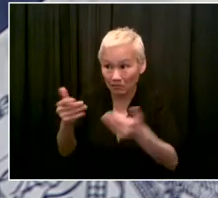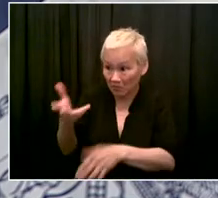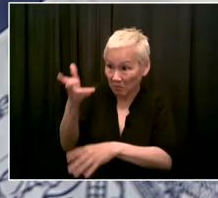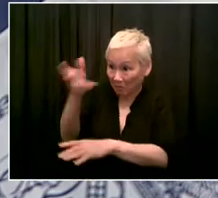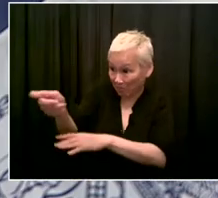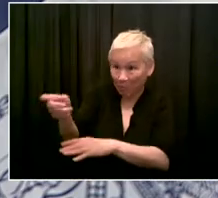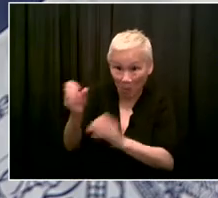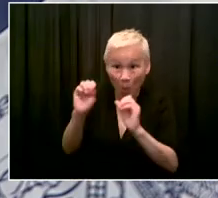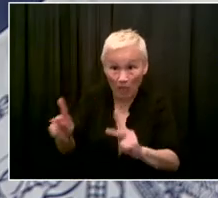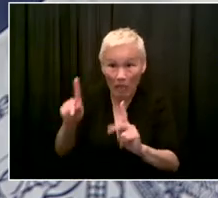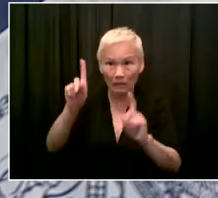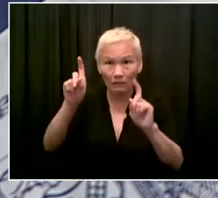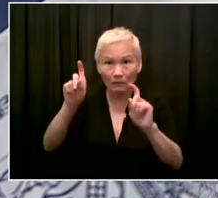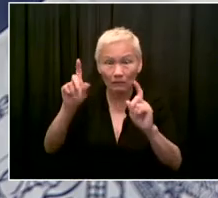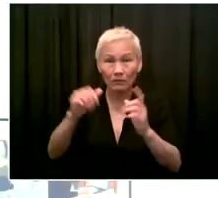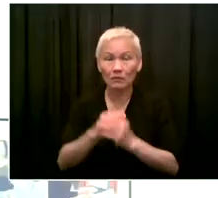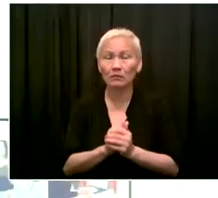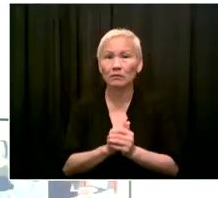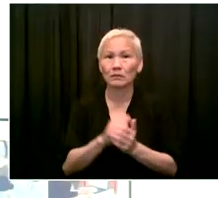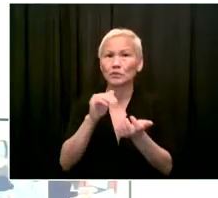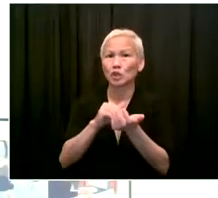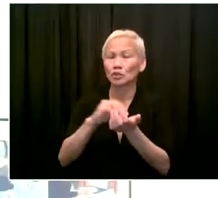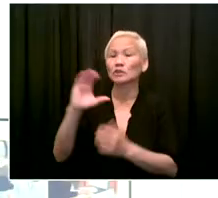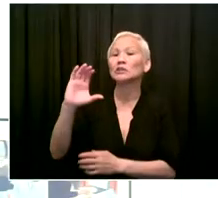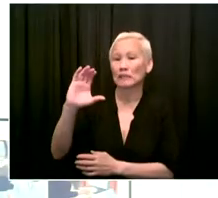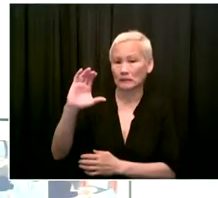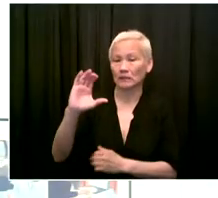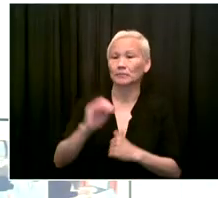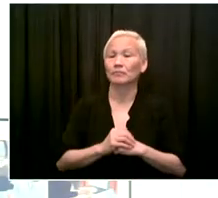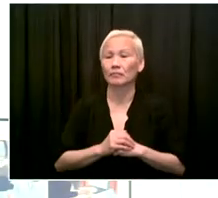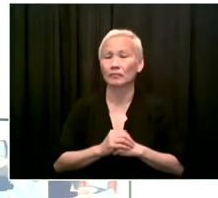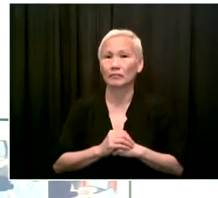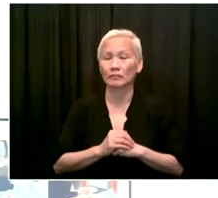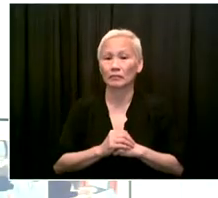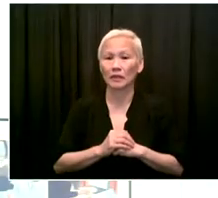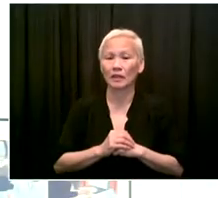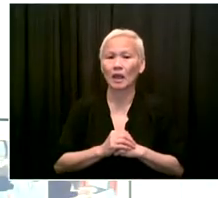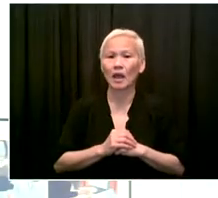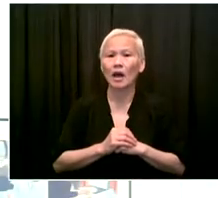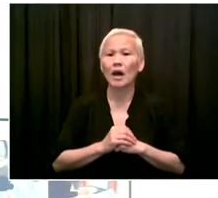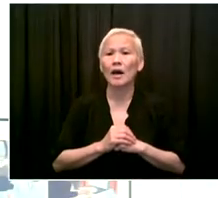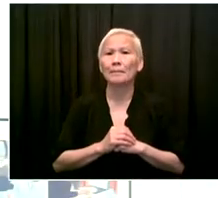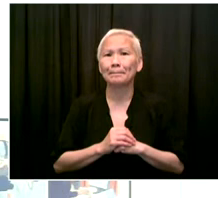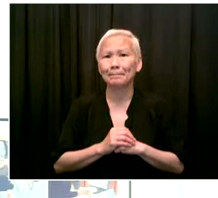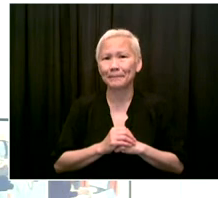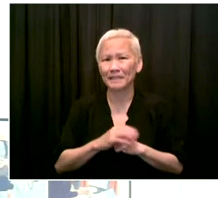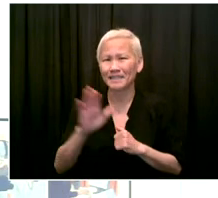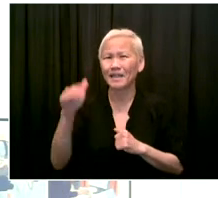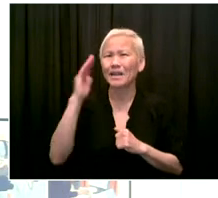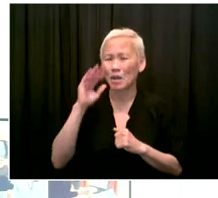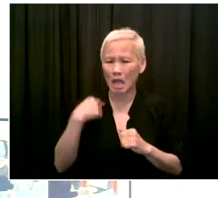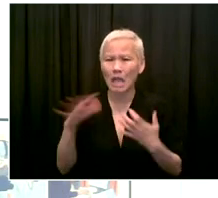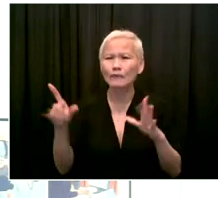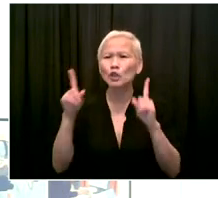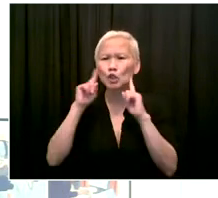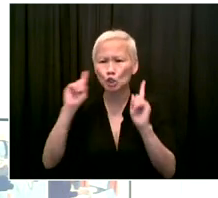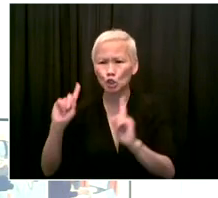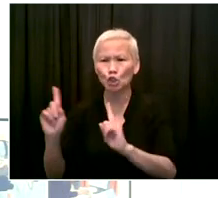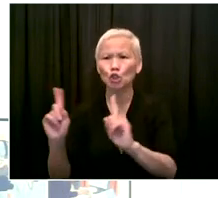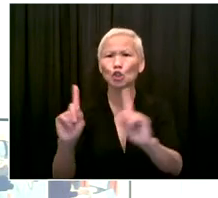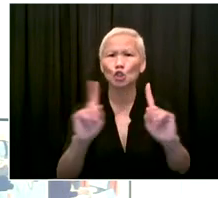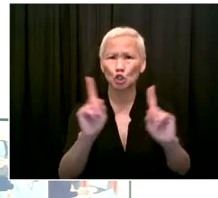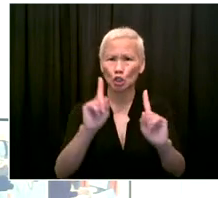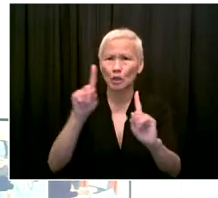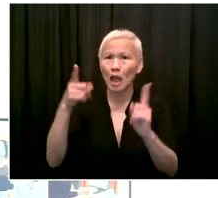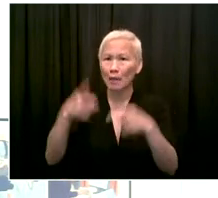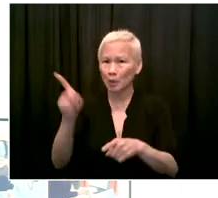Certainly. So what I will say is that we have heard about this more in cities like Miami, where there